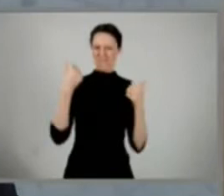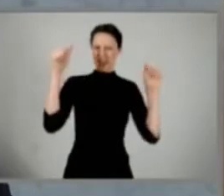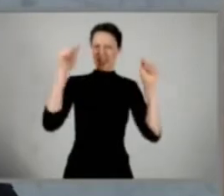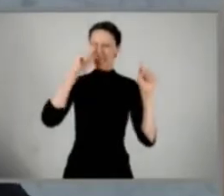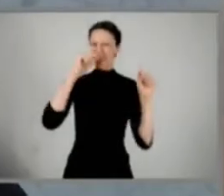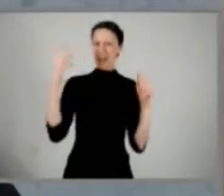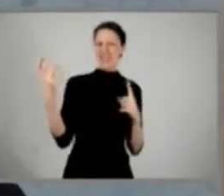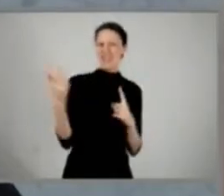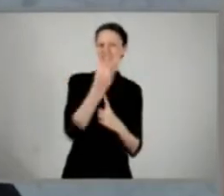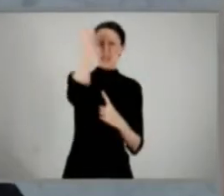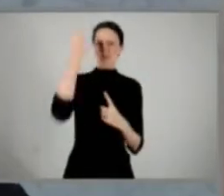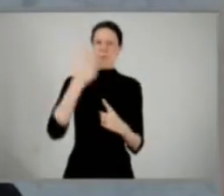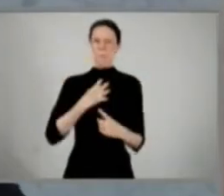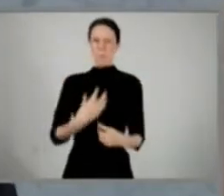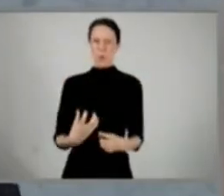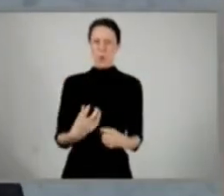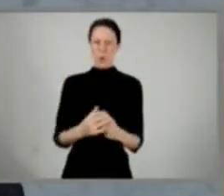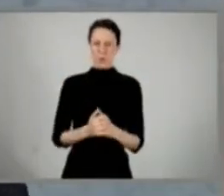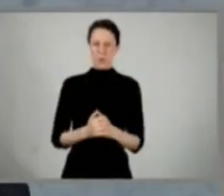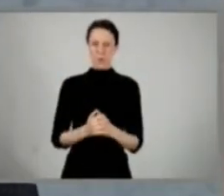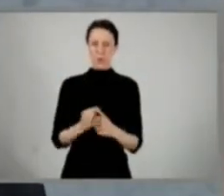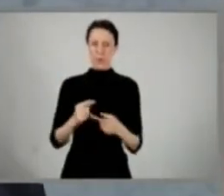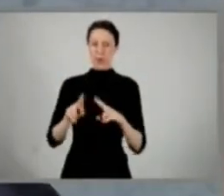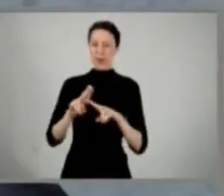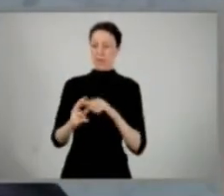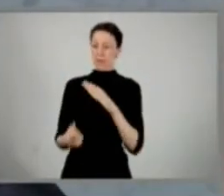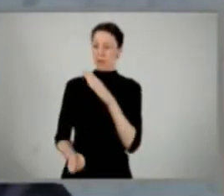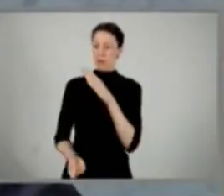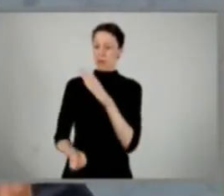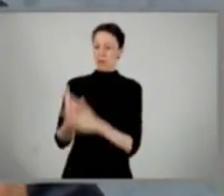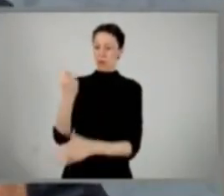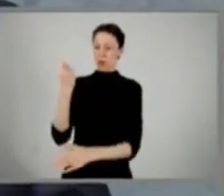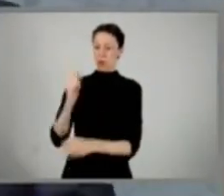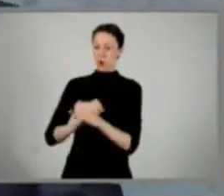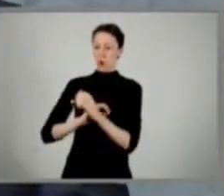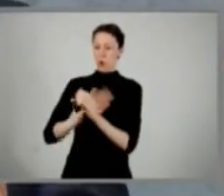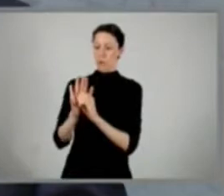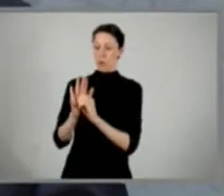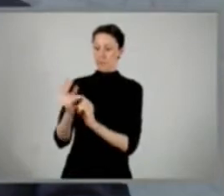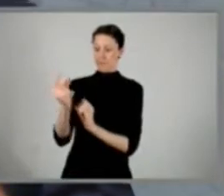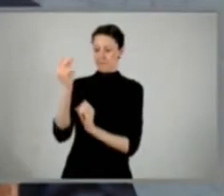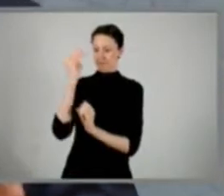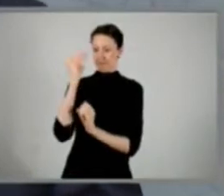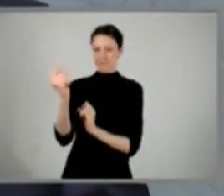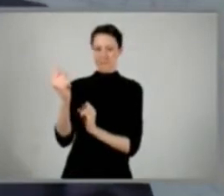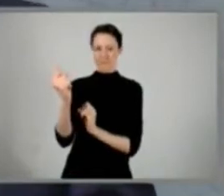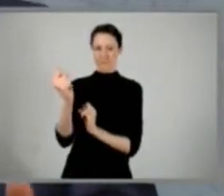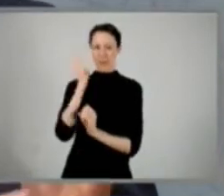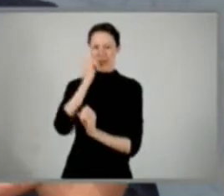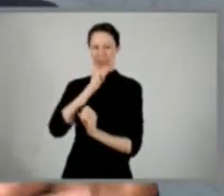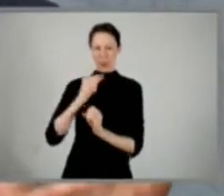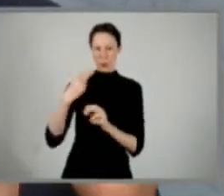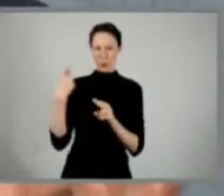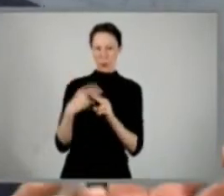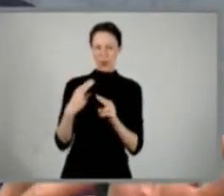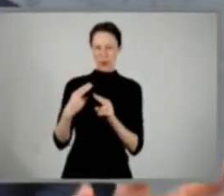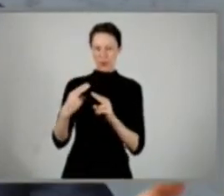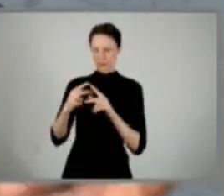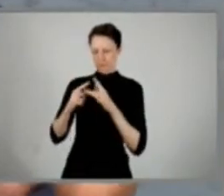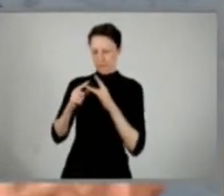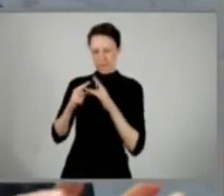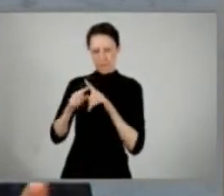you go to have a sample, a specimen collected. That information can be and is increasingly digitised, so there's efficiency all the